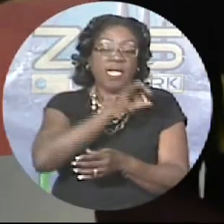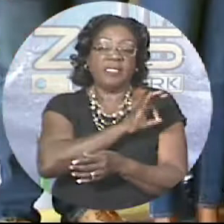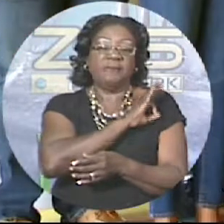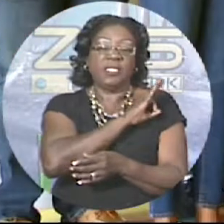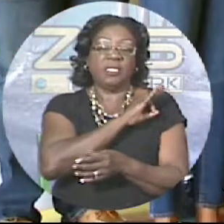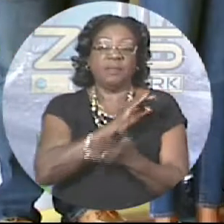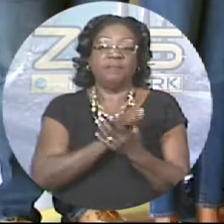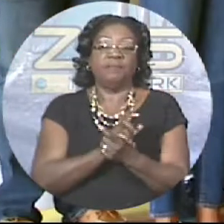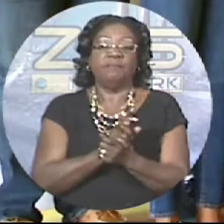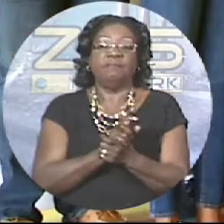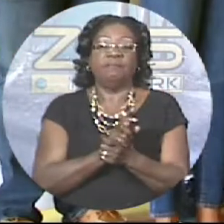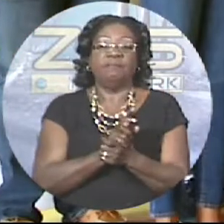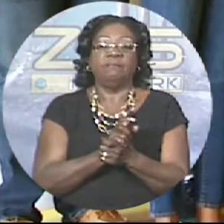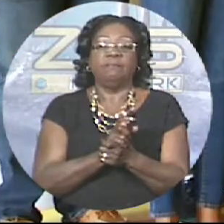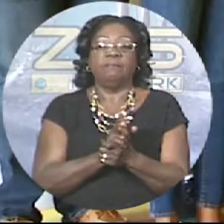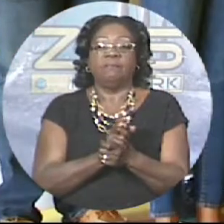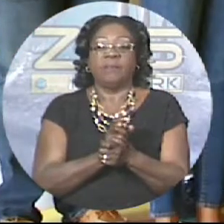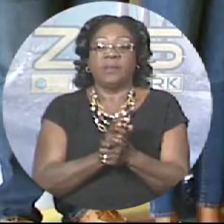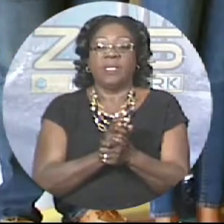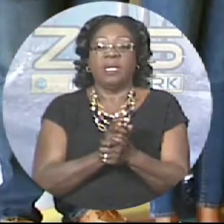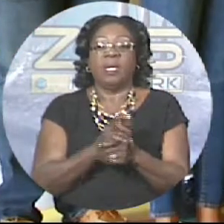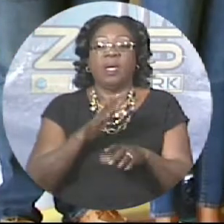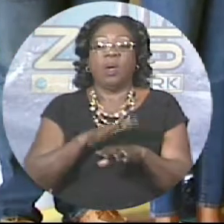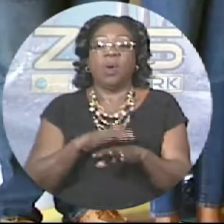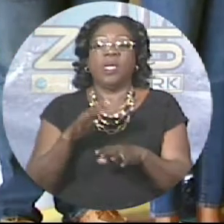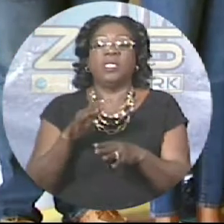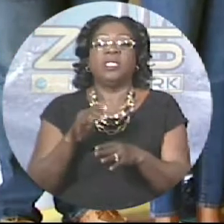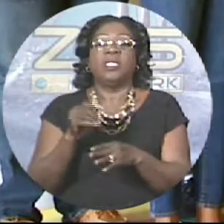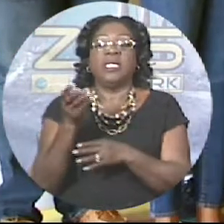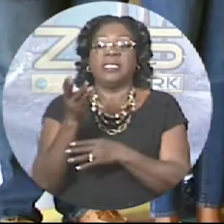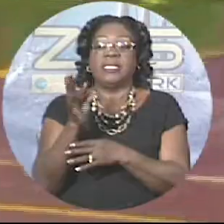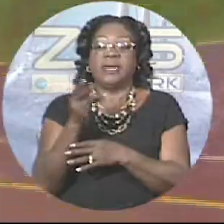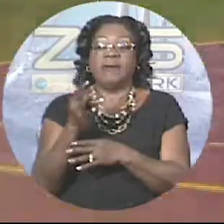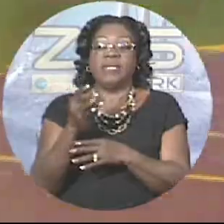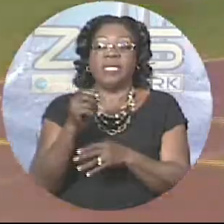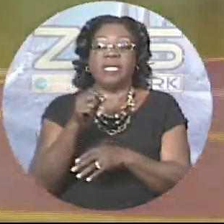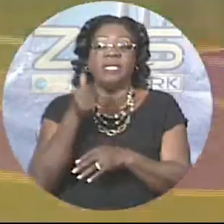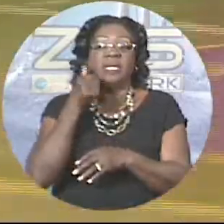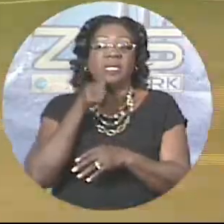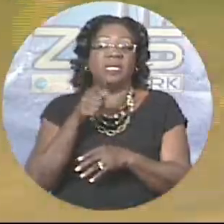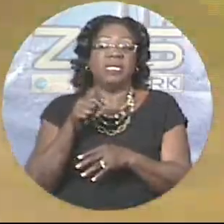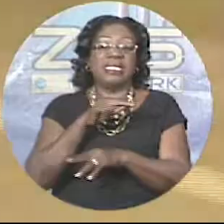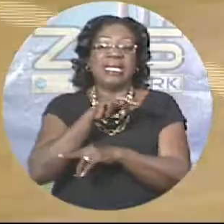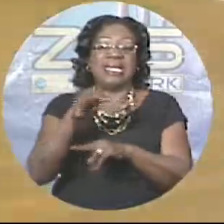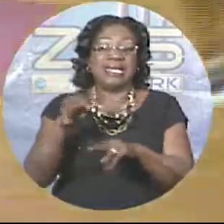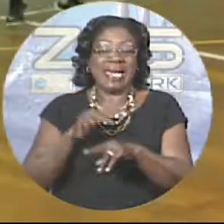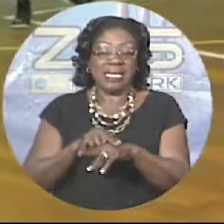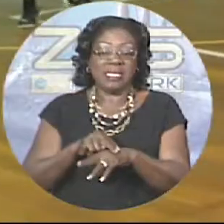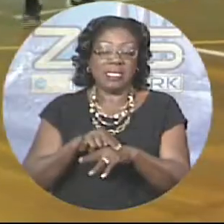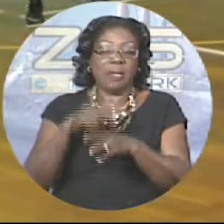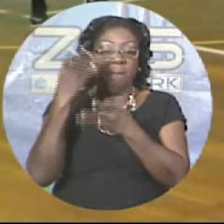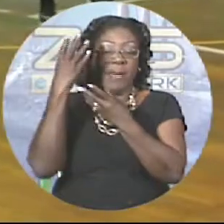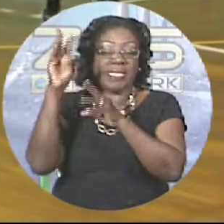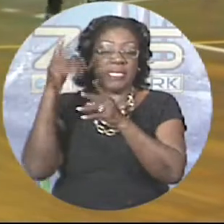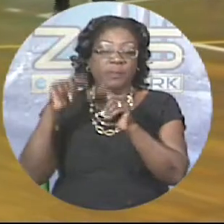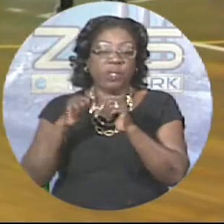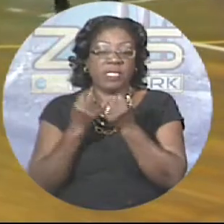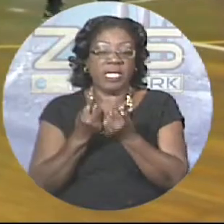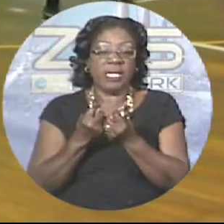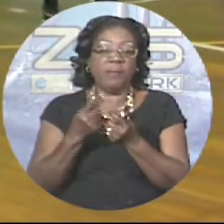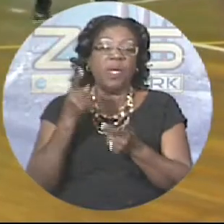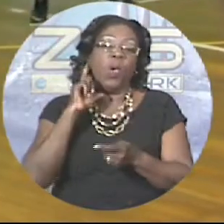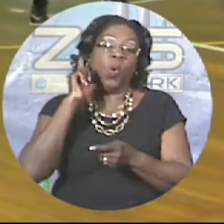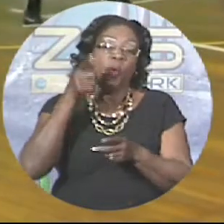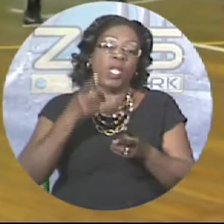Fisher. Thanks much, Seafish. Our under-17 girls national basketball team, they're getting set to head to Puerto Rico come tomorrow.